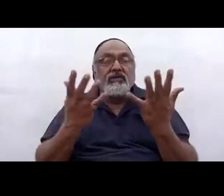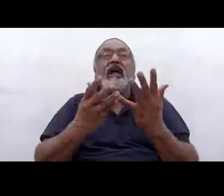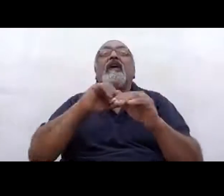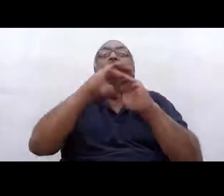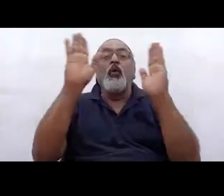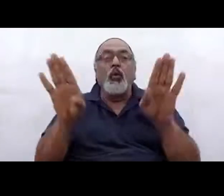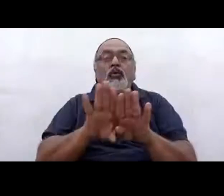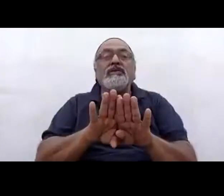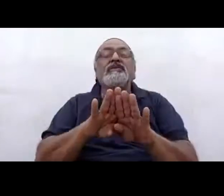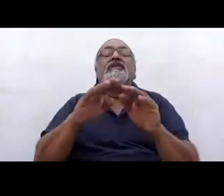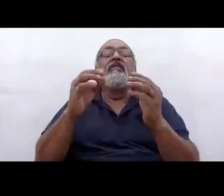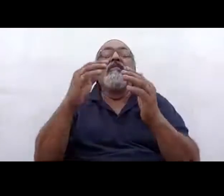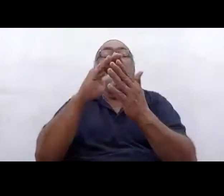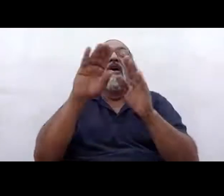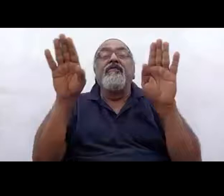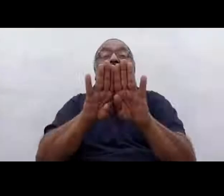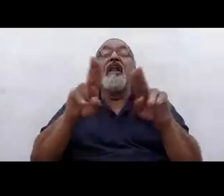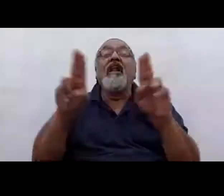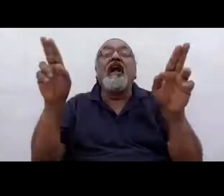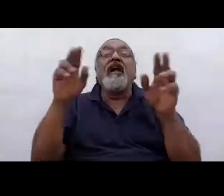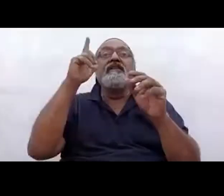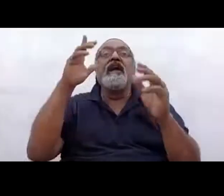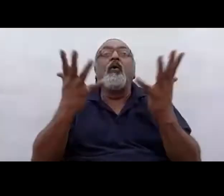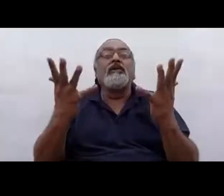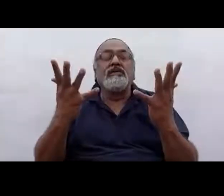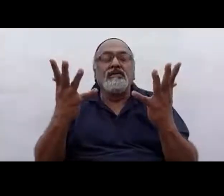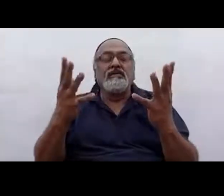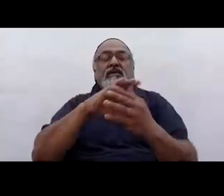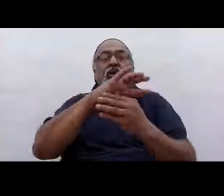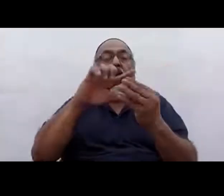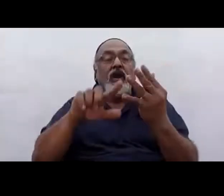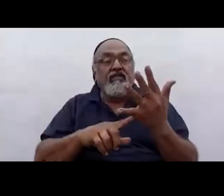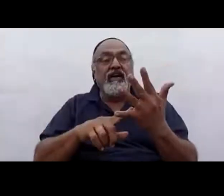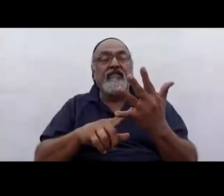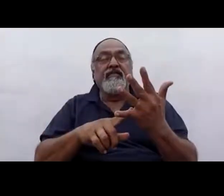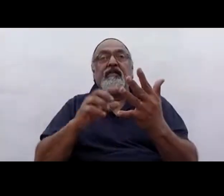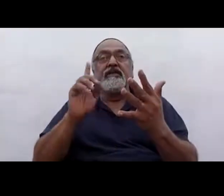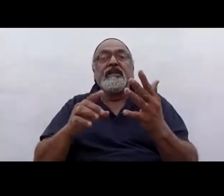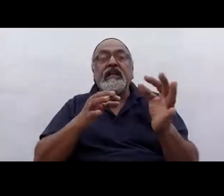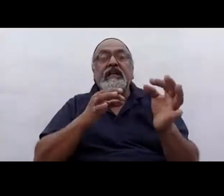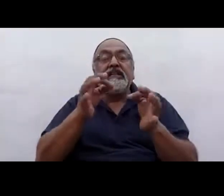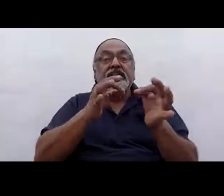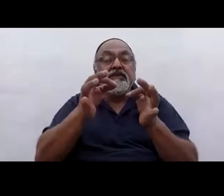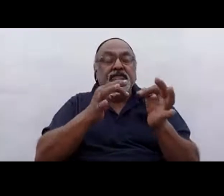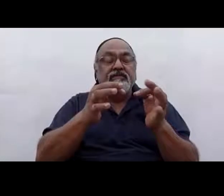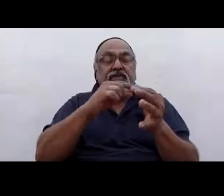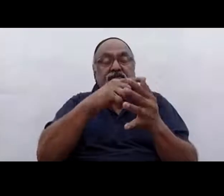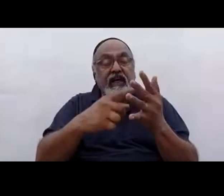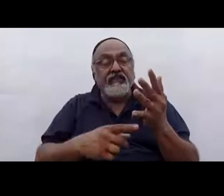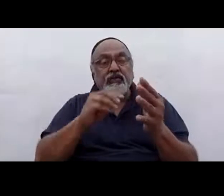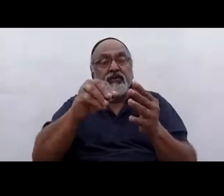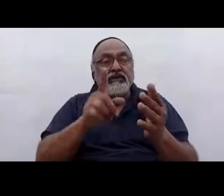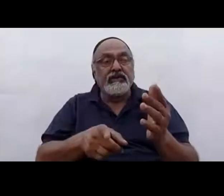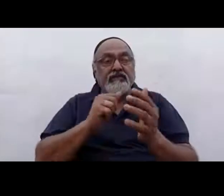conduct the research of your paper. Then what did you find, what are the results, and then the conclusion. So